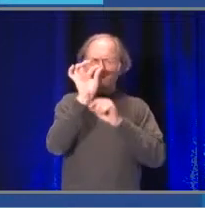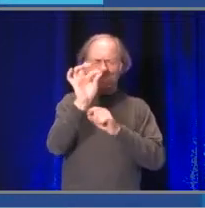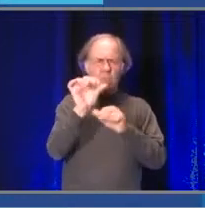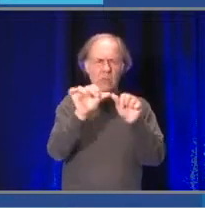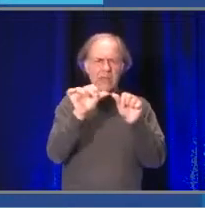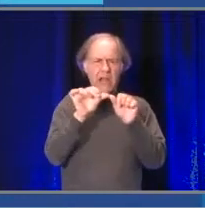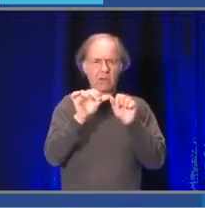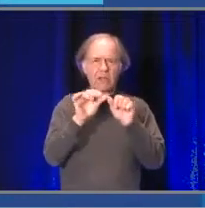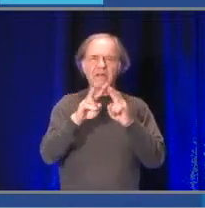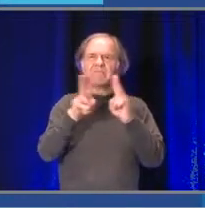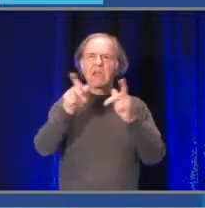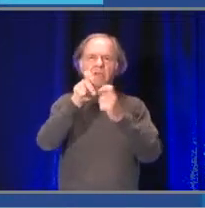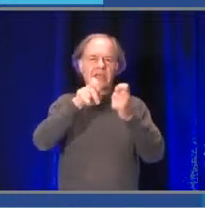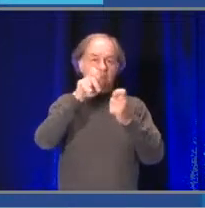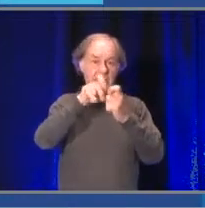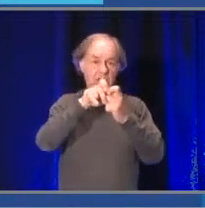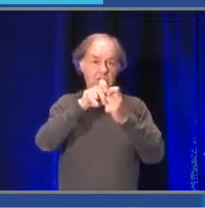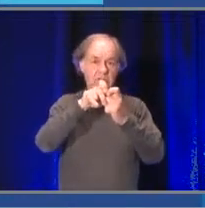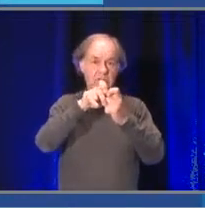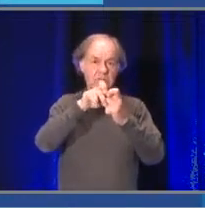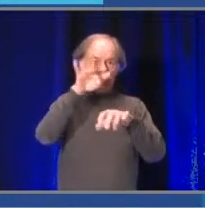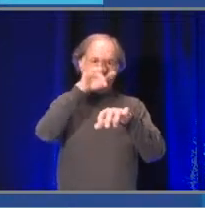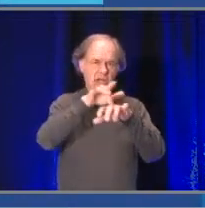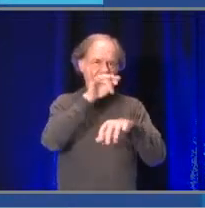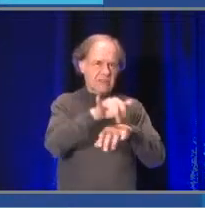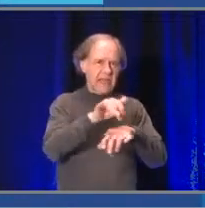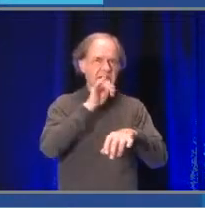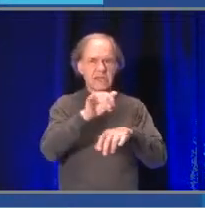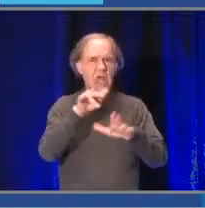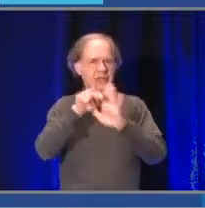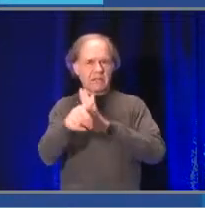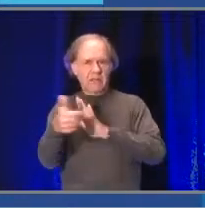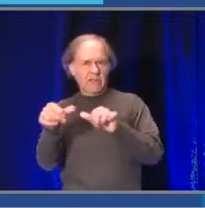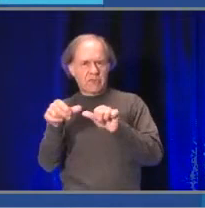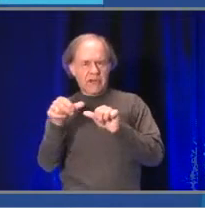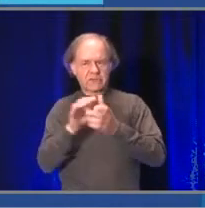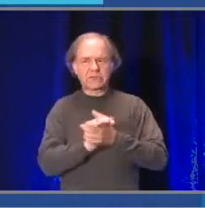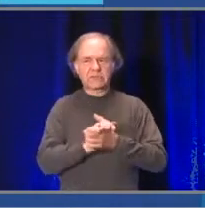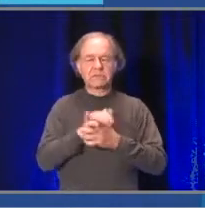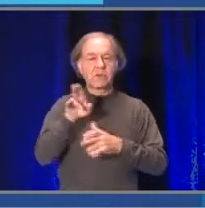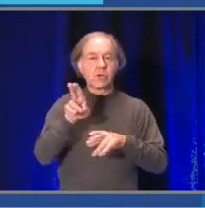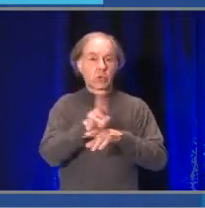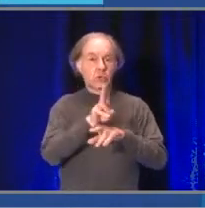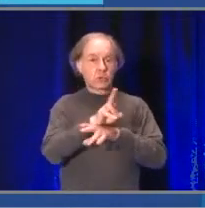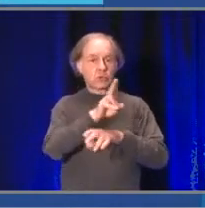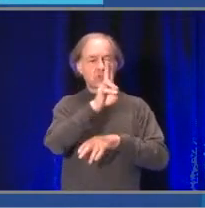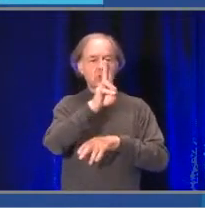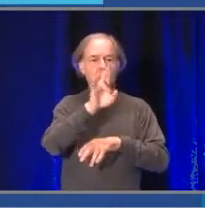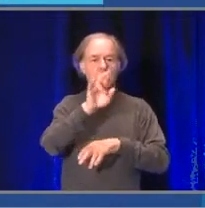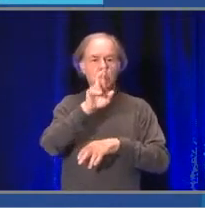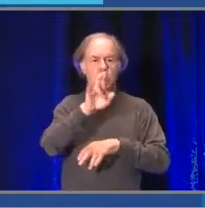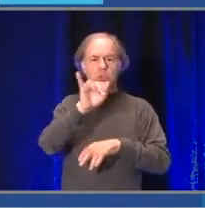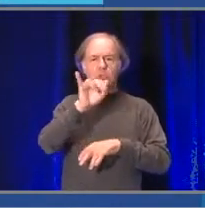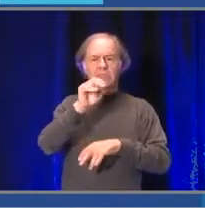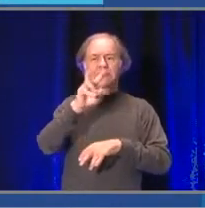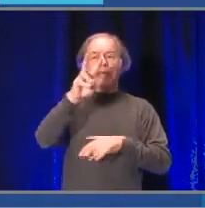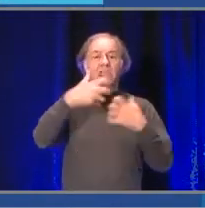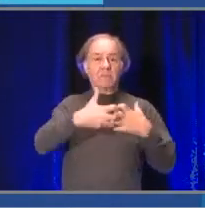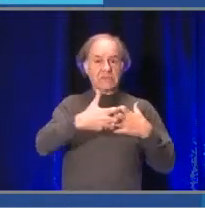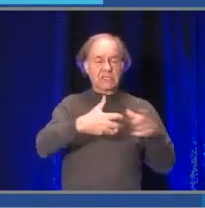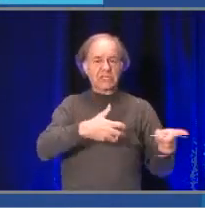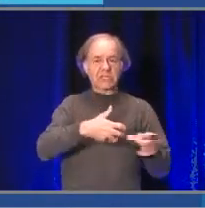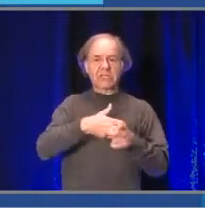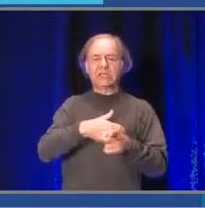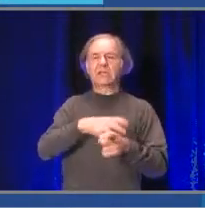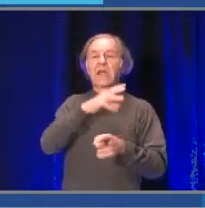maintain accuracy. These areas are pre-planned using the UroNav machine, the radiologist, and